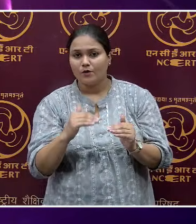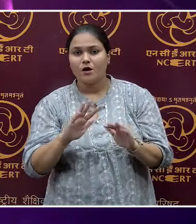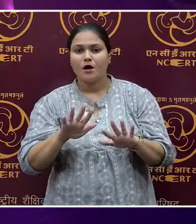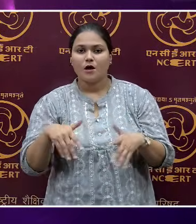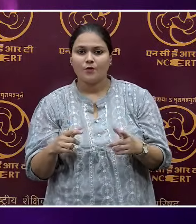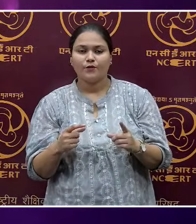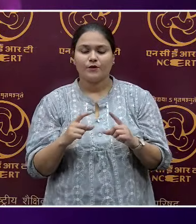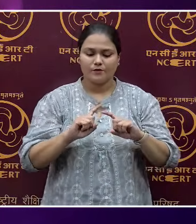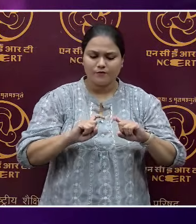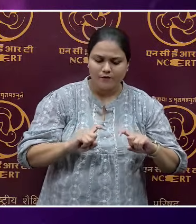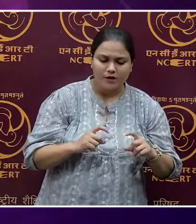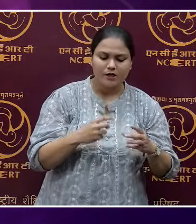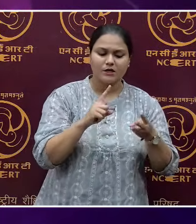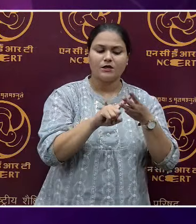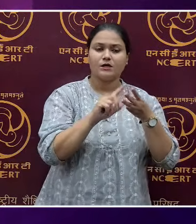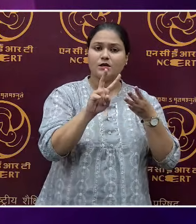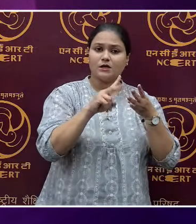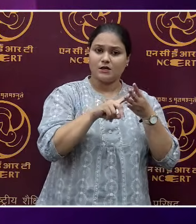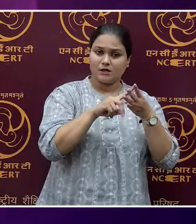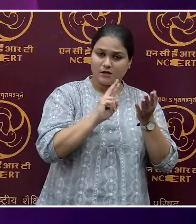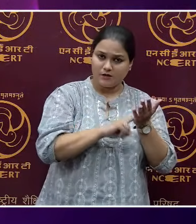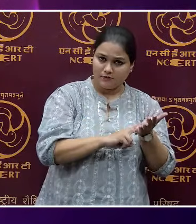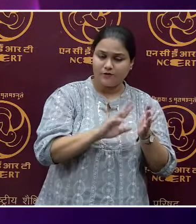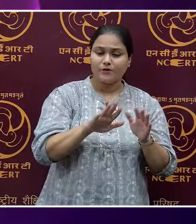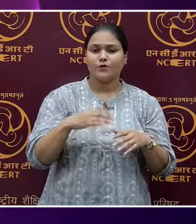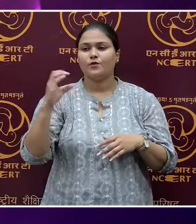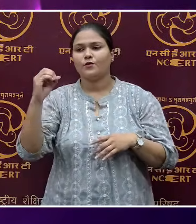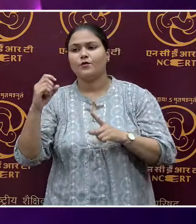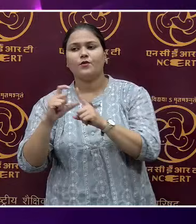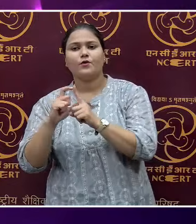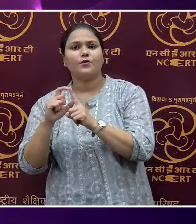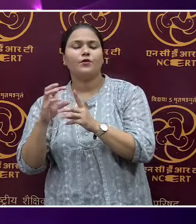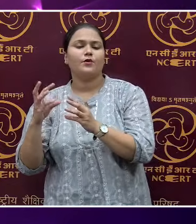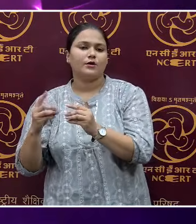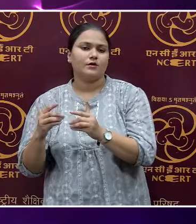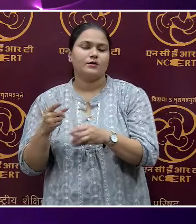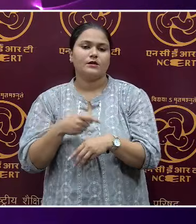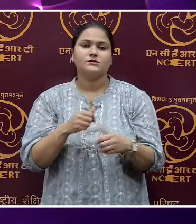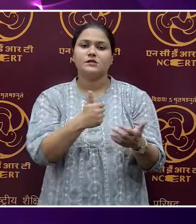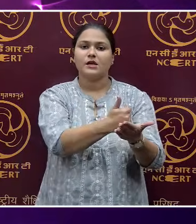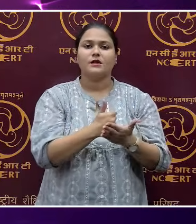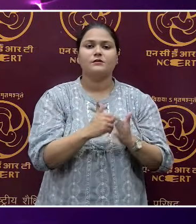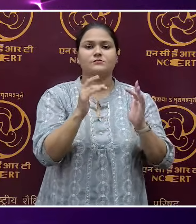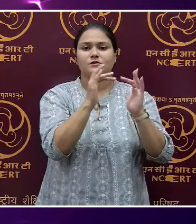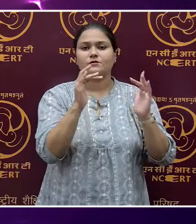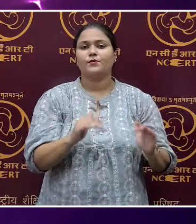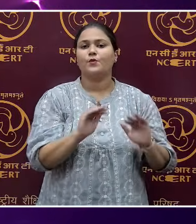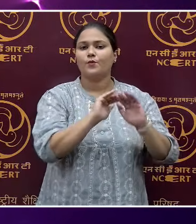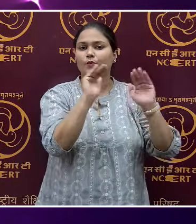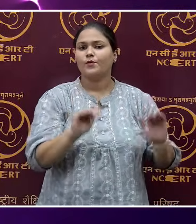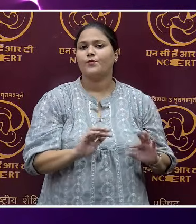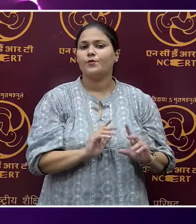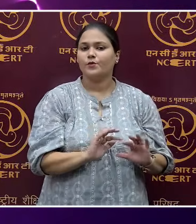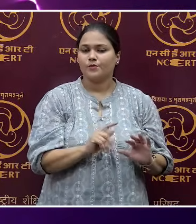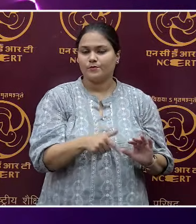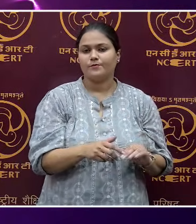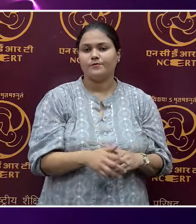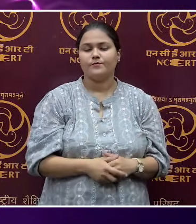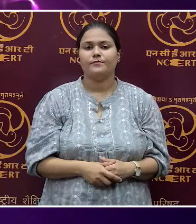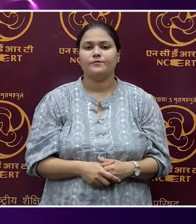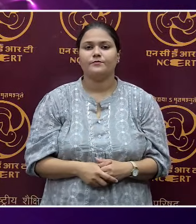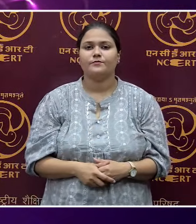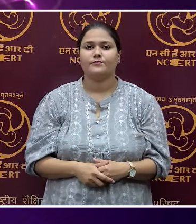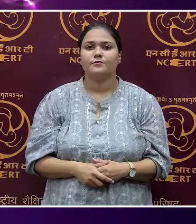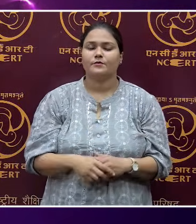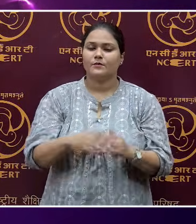odd number. And how we can perform this simulation. Yeah. Okay. By the help of the programming. Yeah. So are we through with the simulation